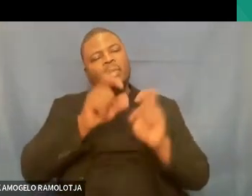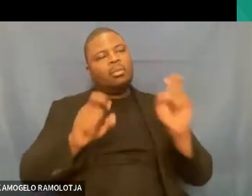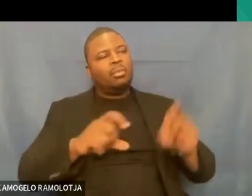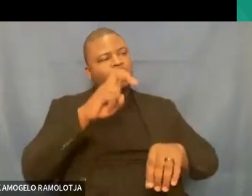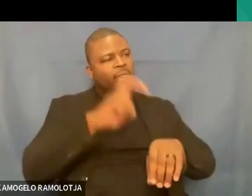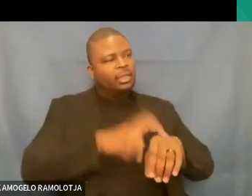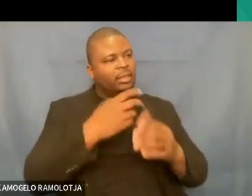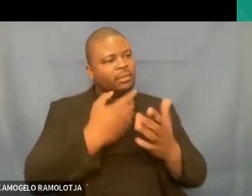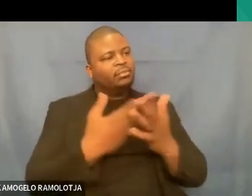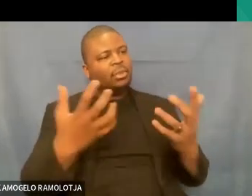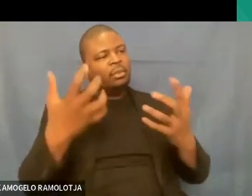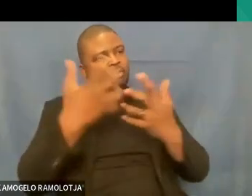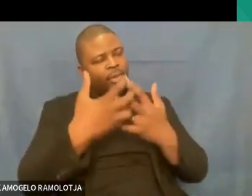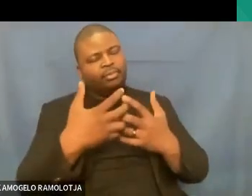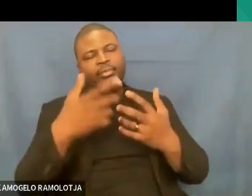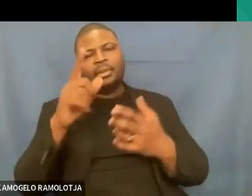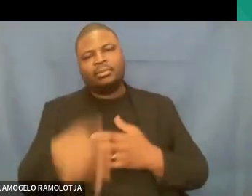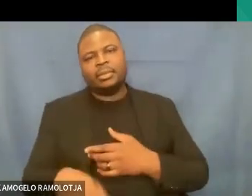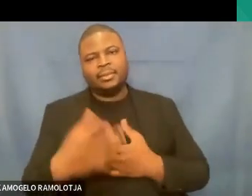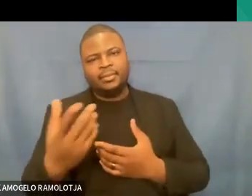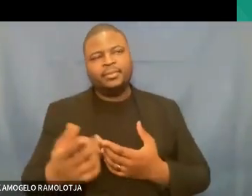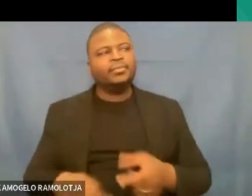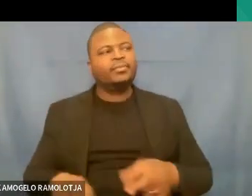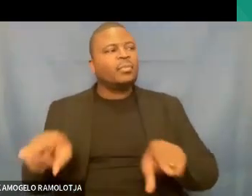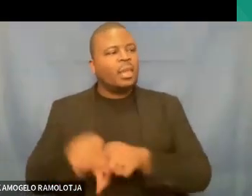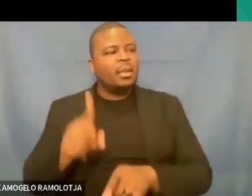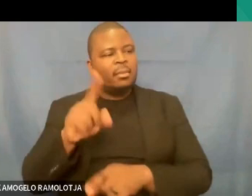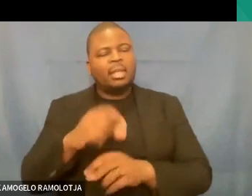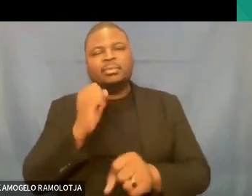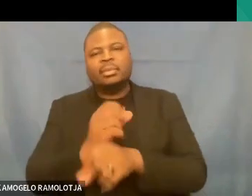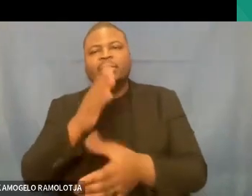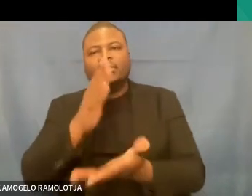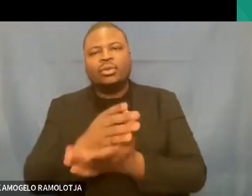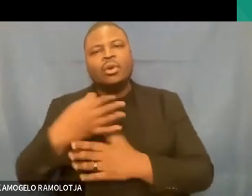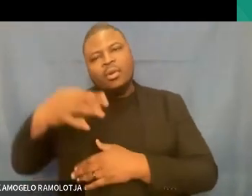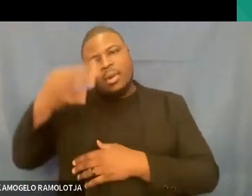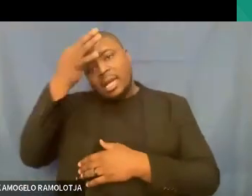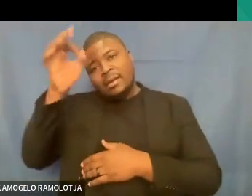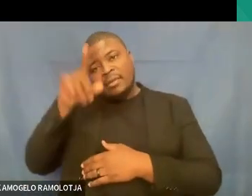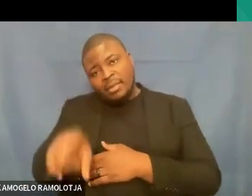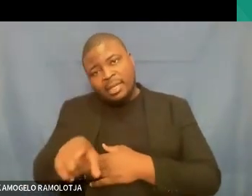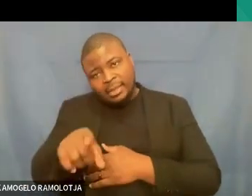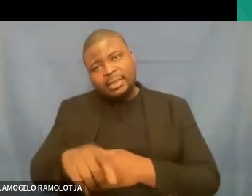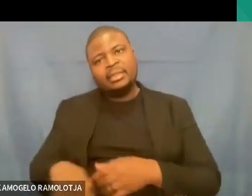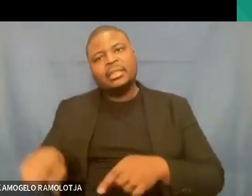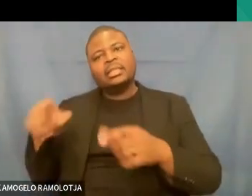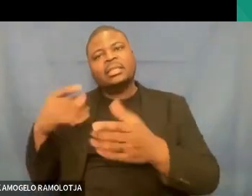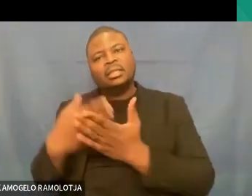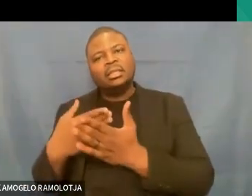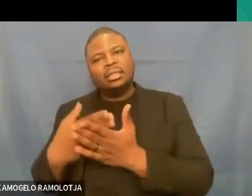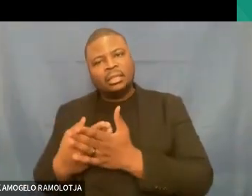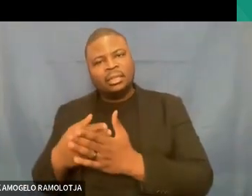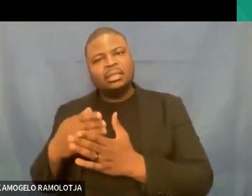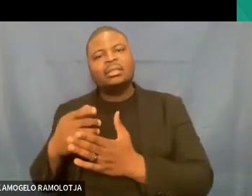We need to also ensure that government is prioritizing justice and legal reform to decriminalize survival